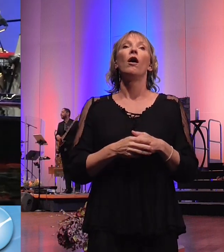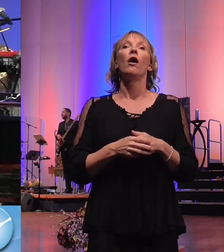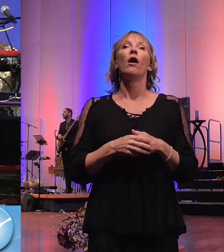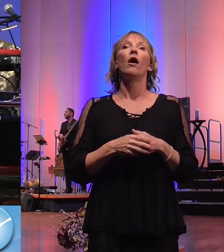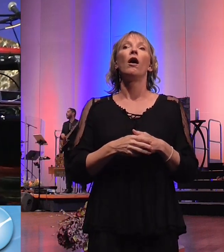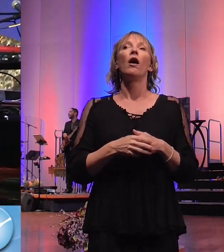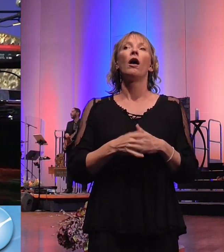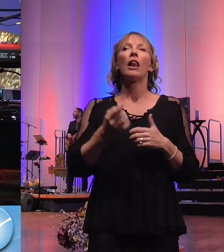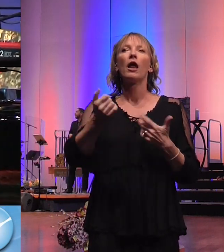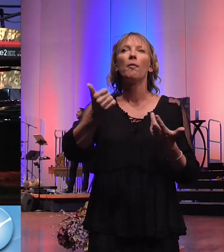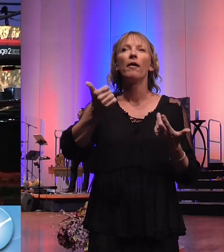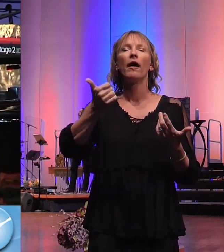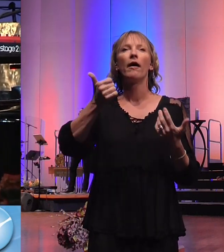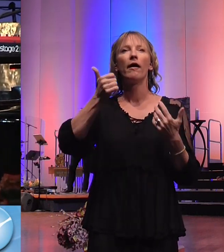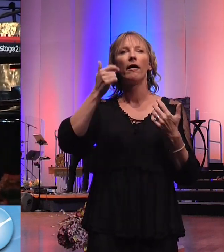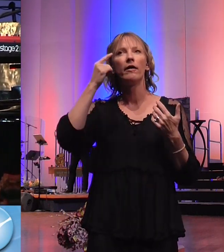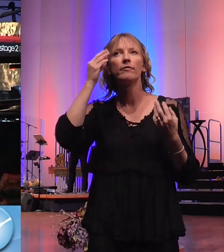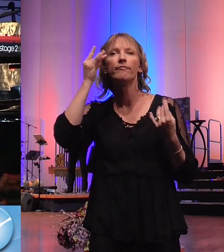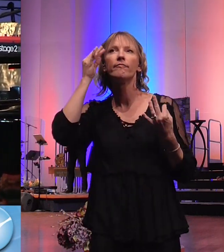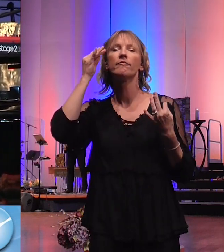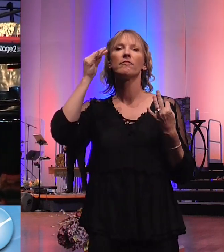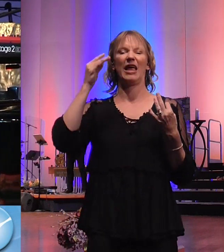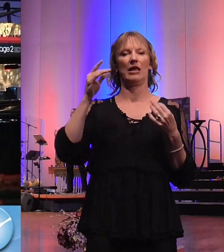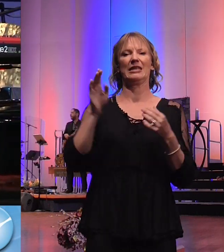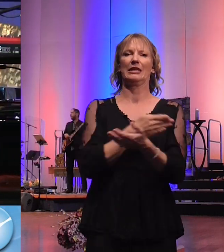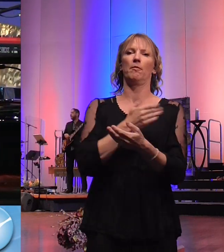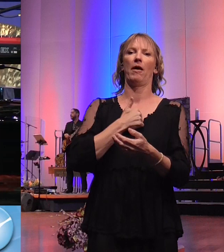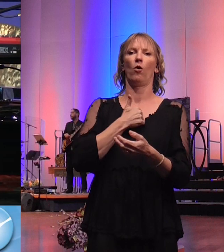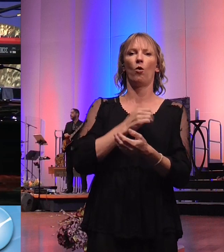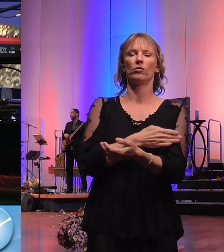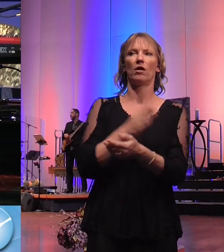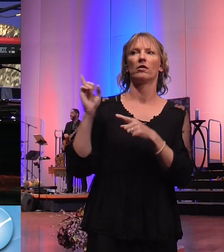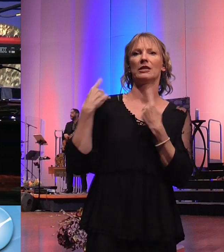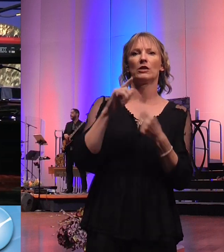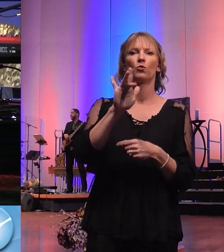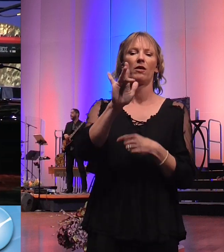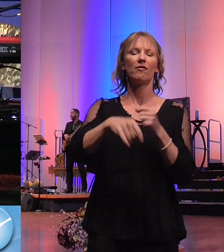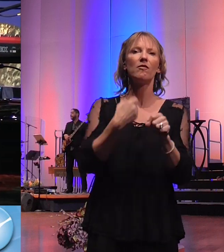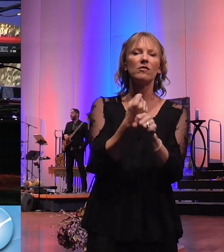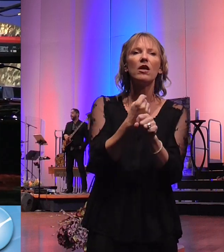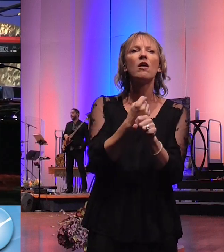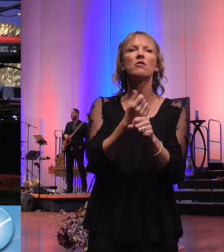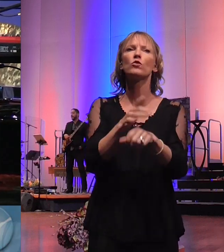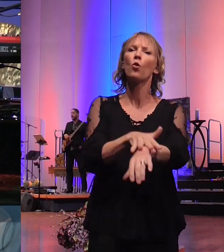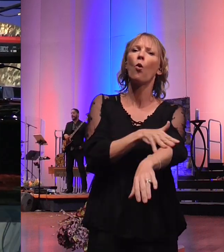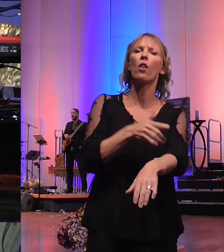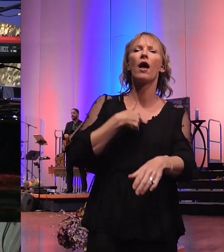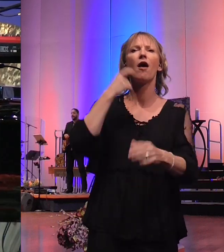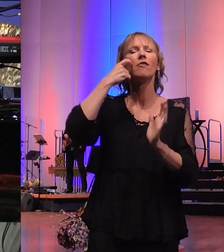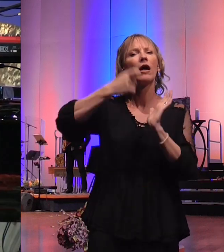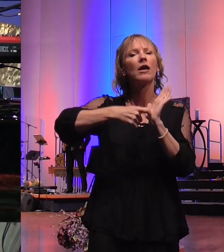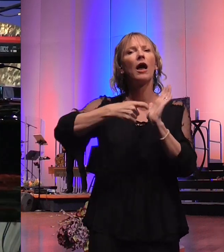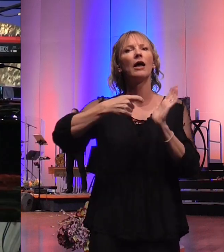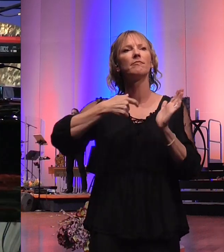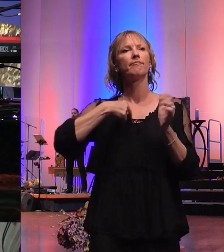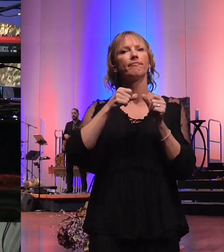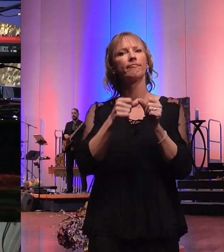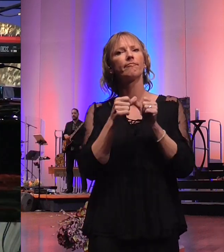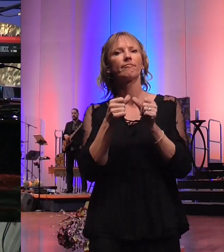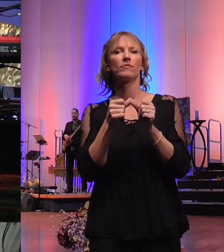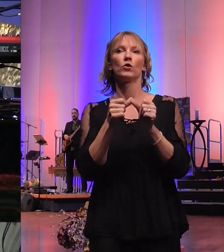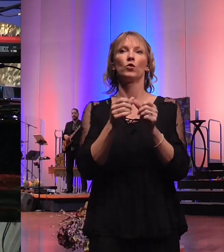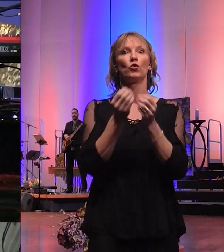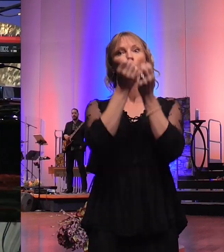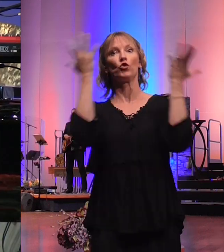it's kind of slowly dawned on me. I've been singing my own songs for 25 years, and I've kind of gradually realized that I've been consistently sharing too